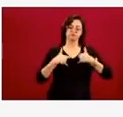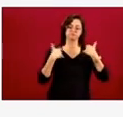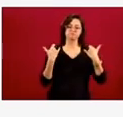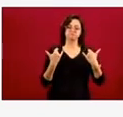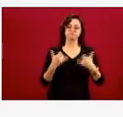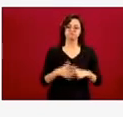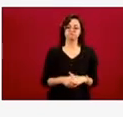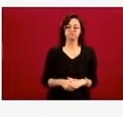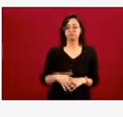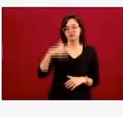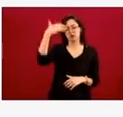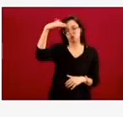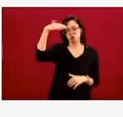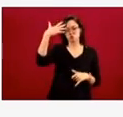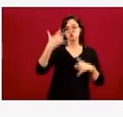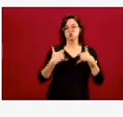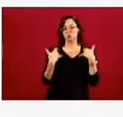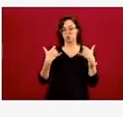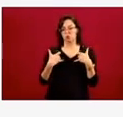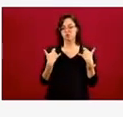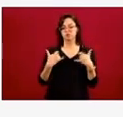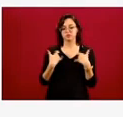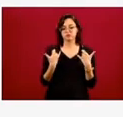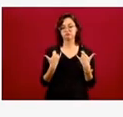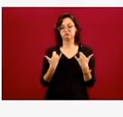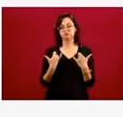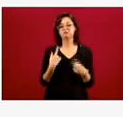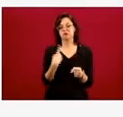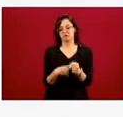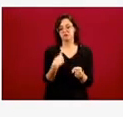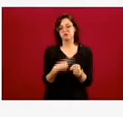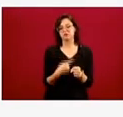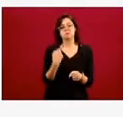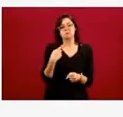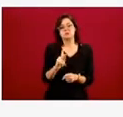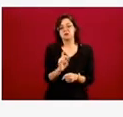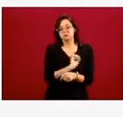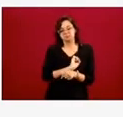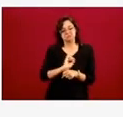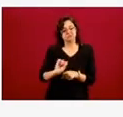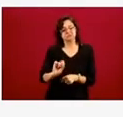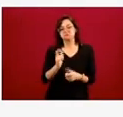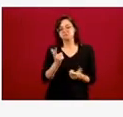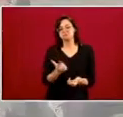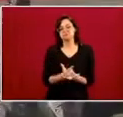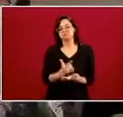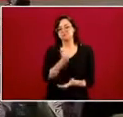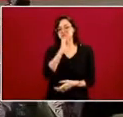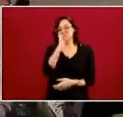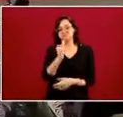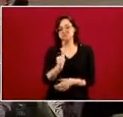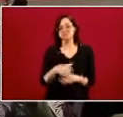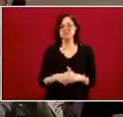side of the graph of the chart, which is the senior citizens side.